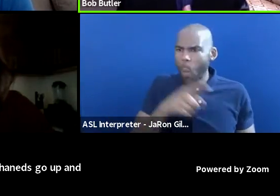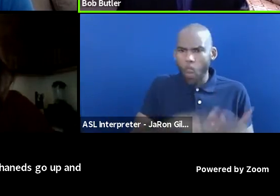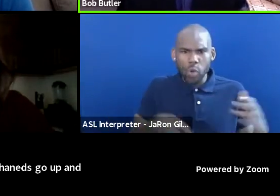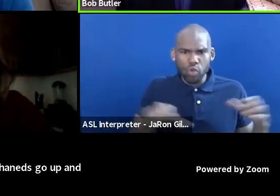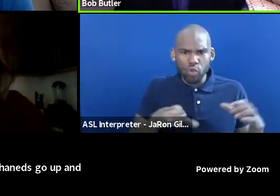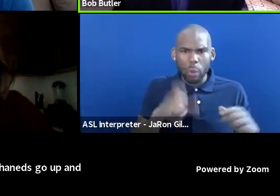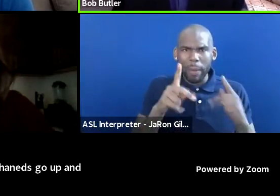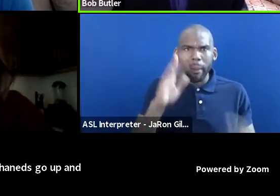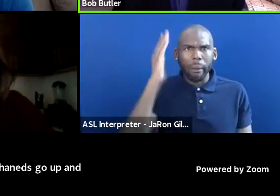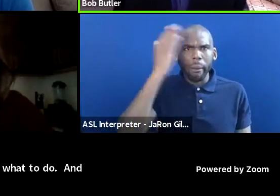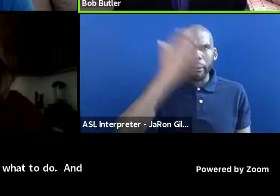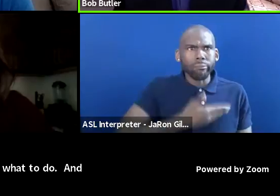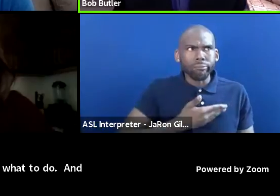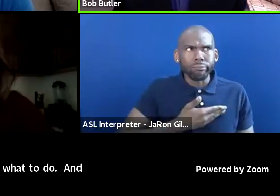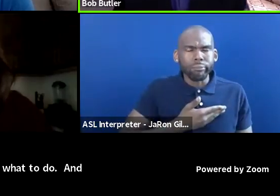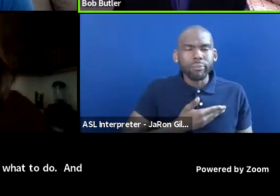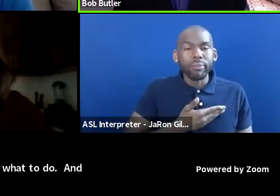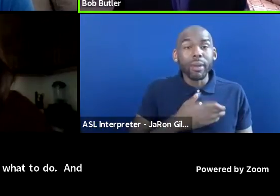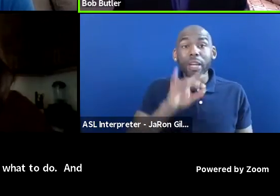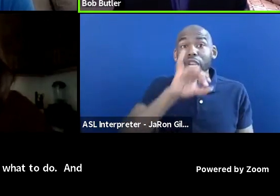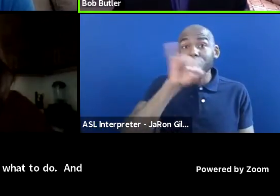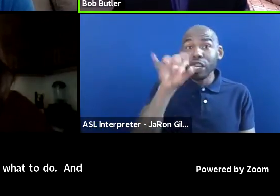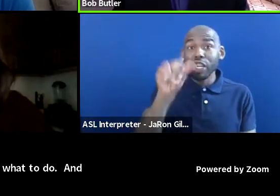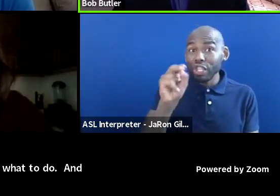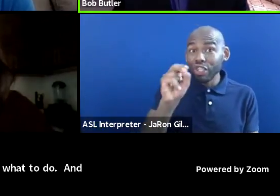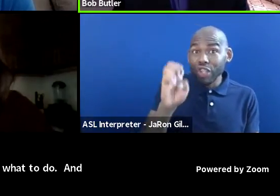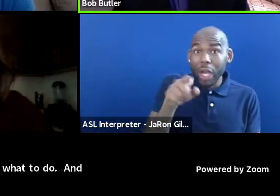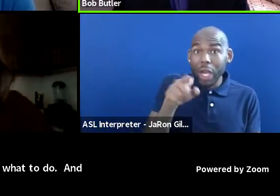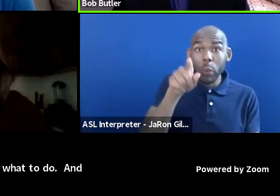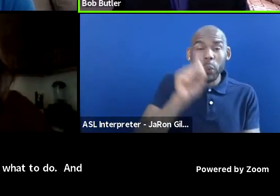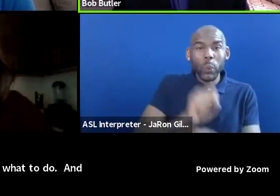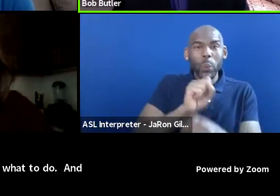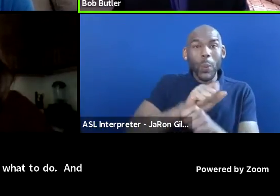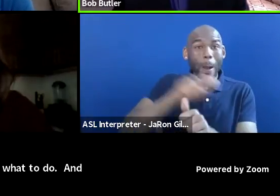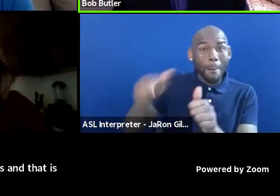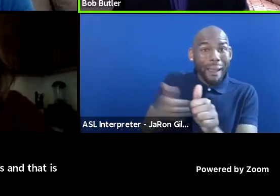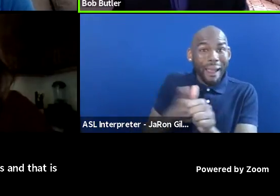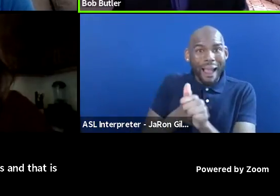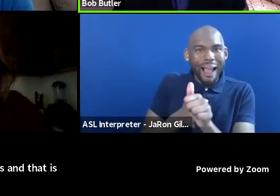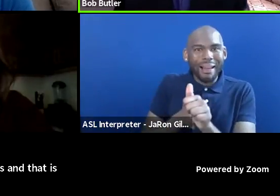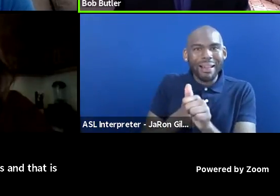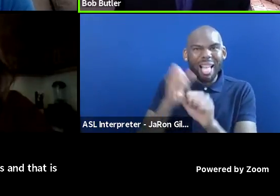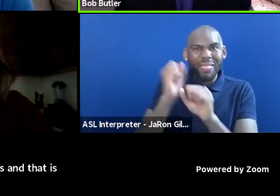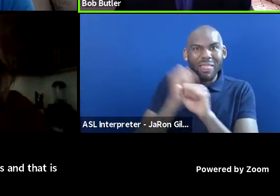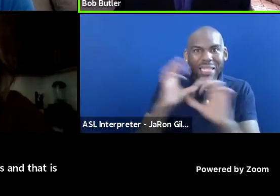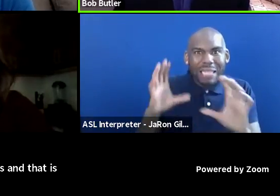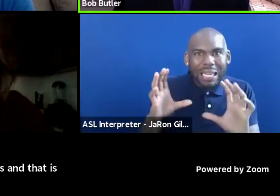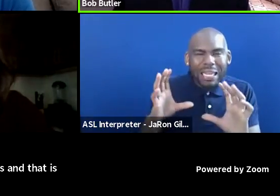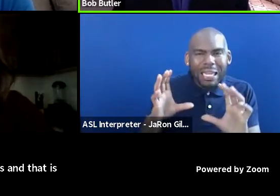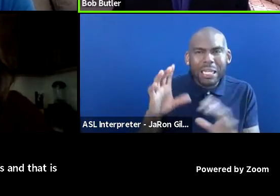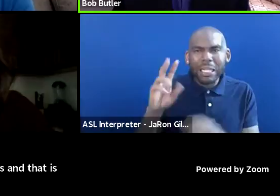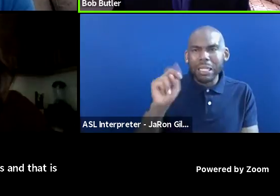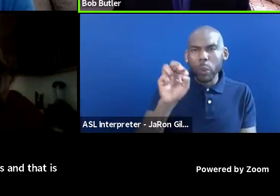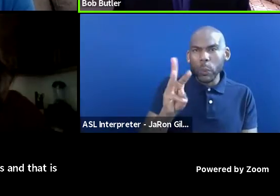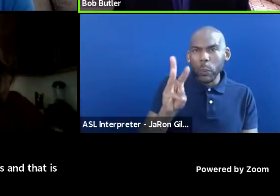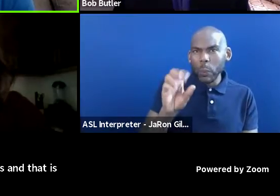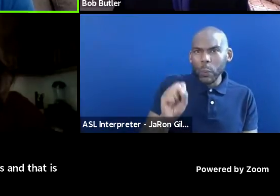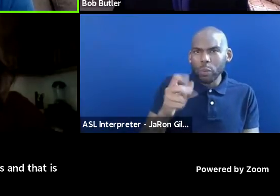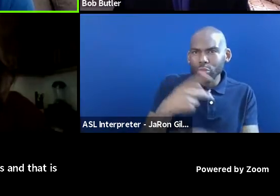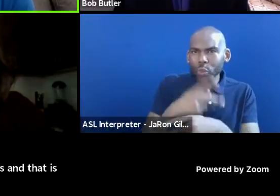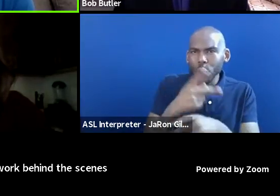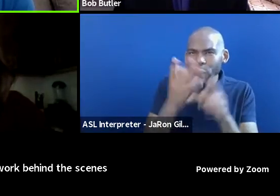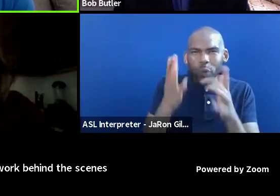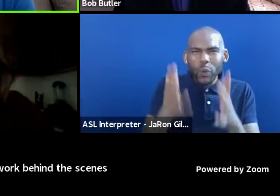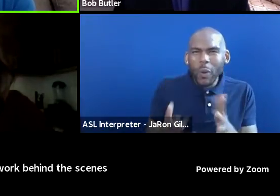James, I left you for last, because you work behind the scenes as a news producer. Tell us exactly what that means.